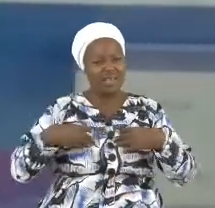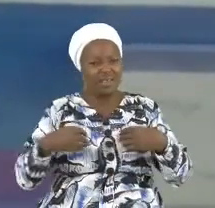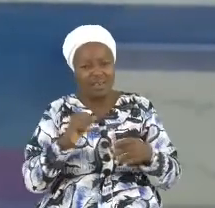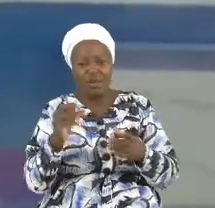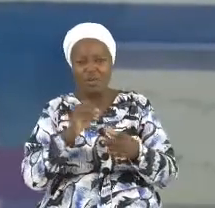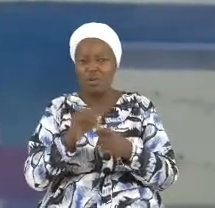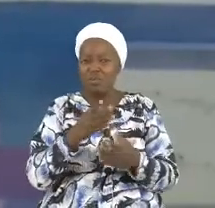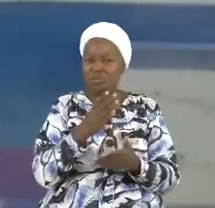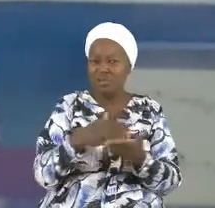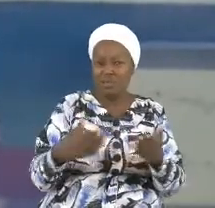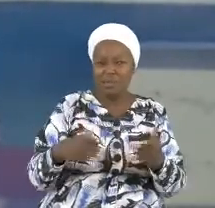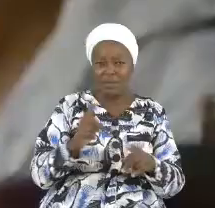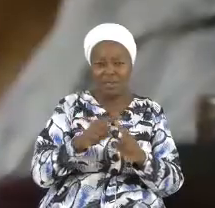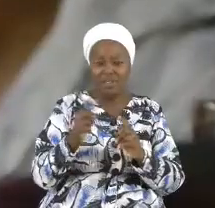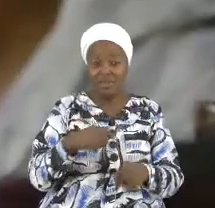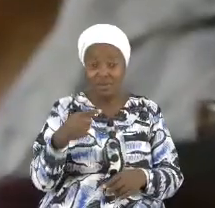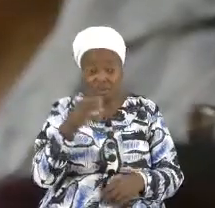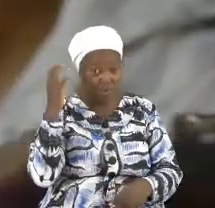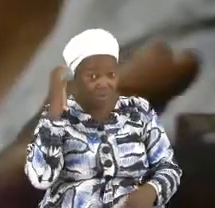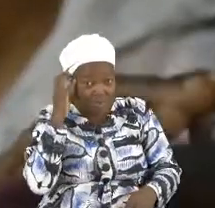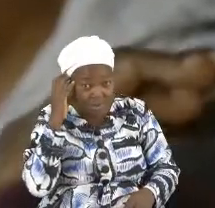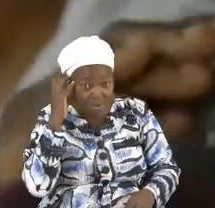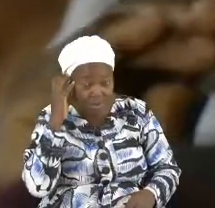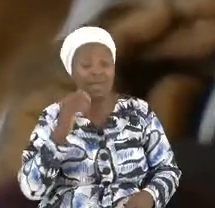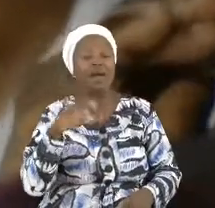you're here? I said, yes, sir.